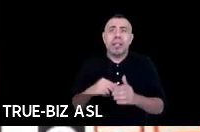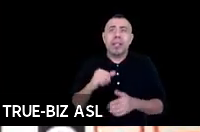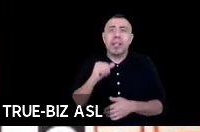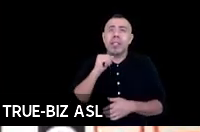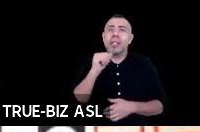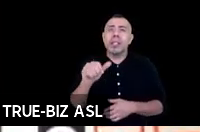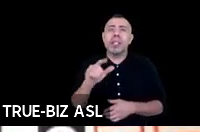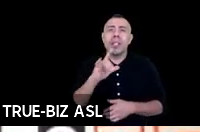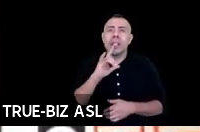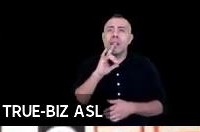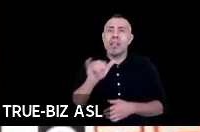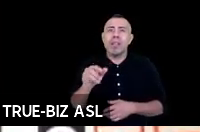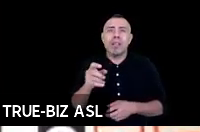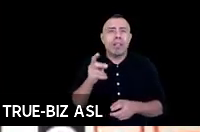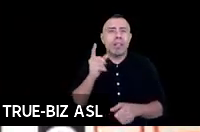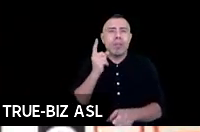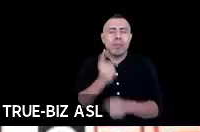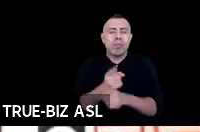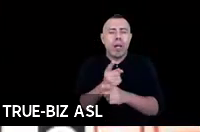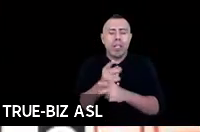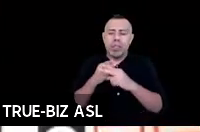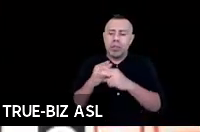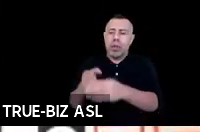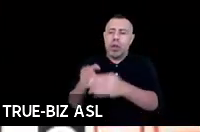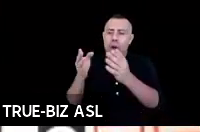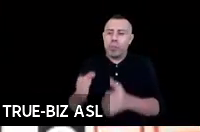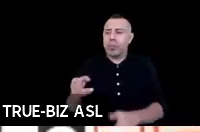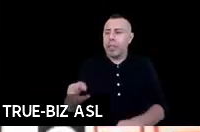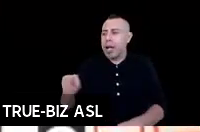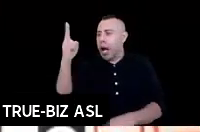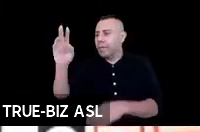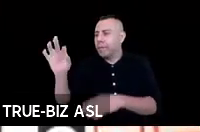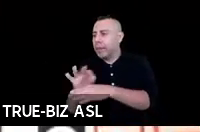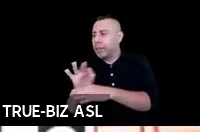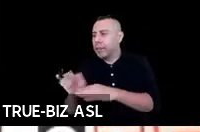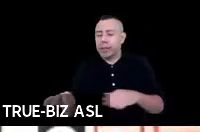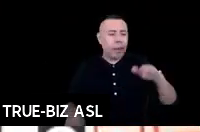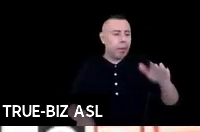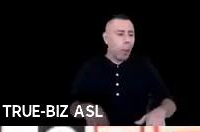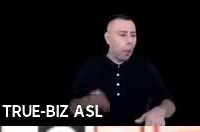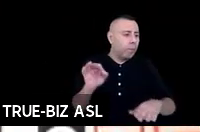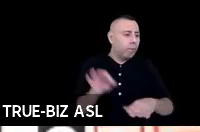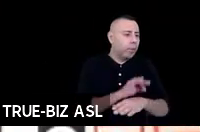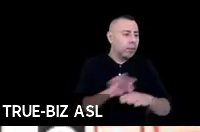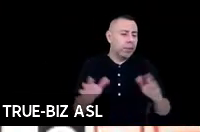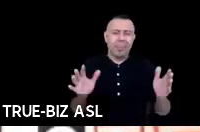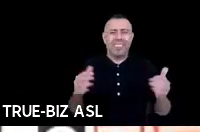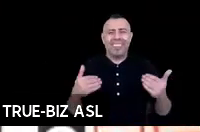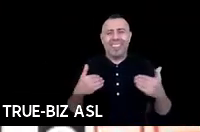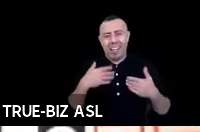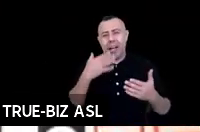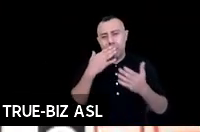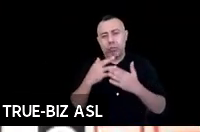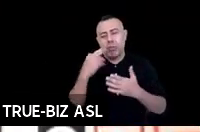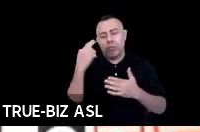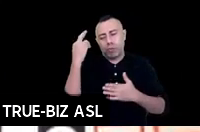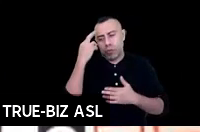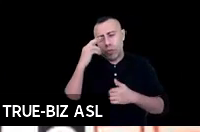to say high functioning or low functioning anymore for good reason. So having something else to call the